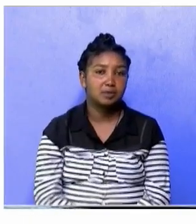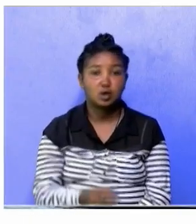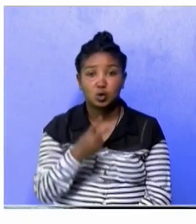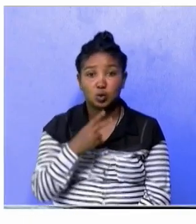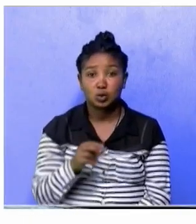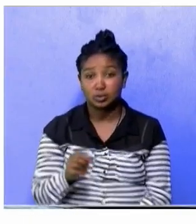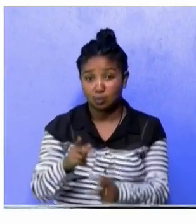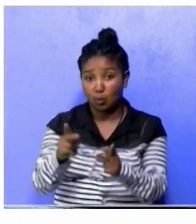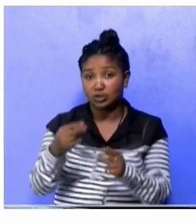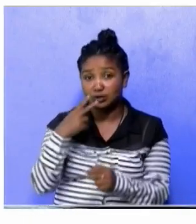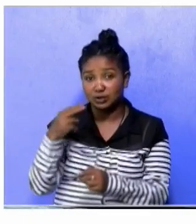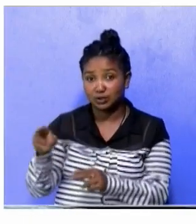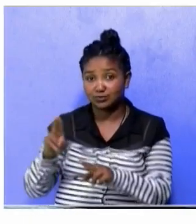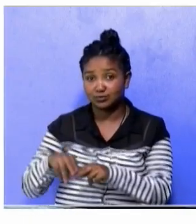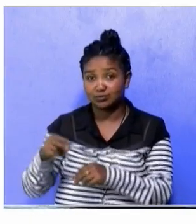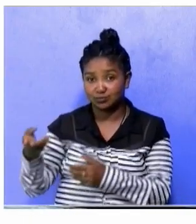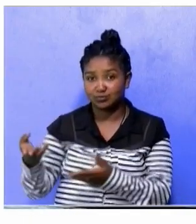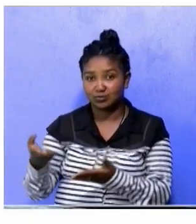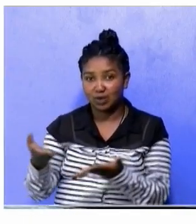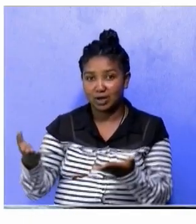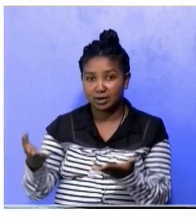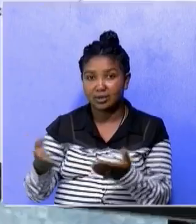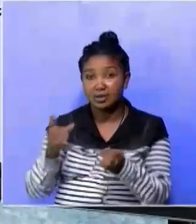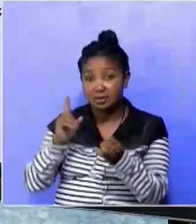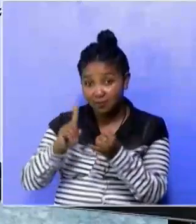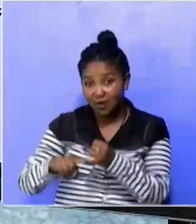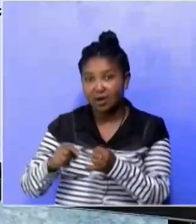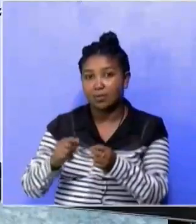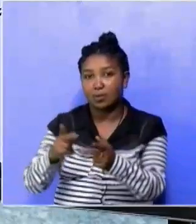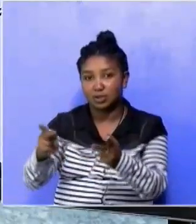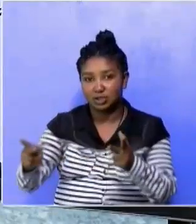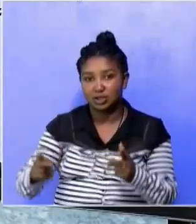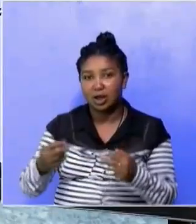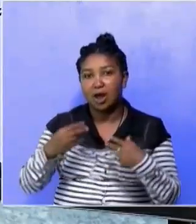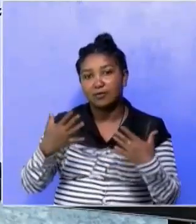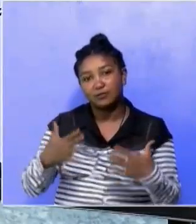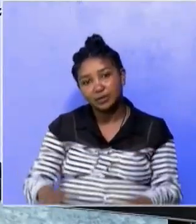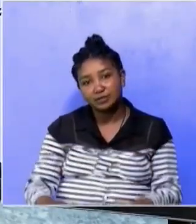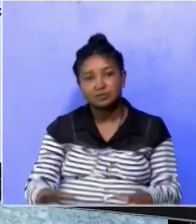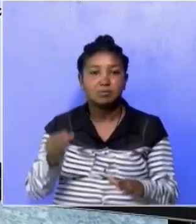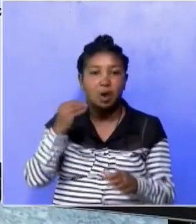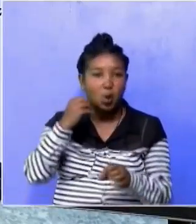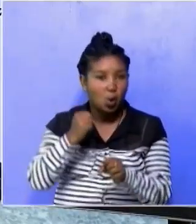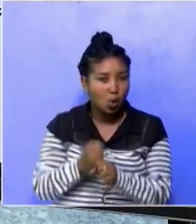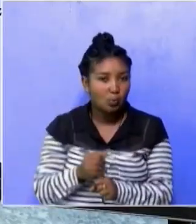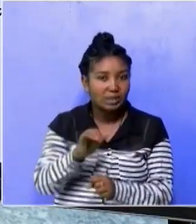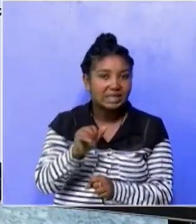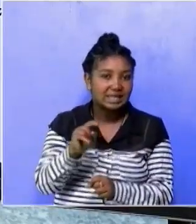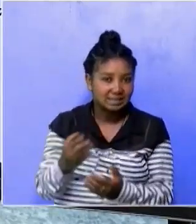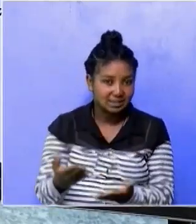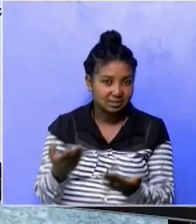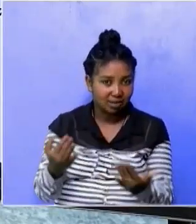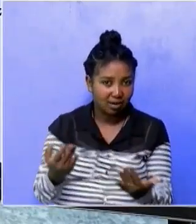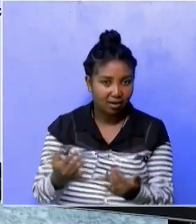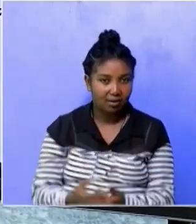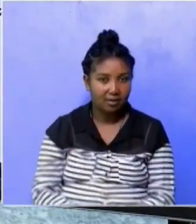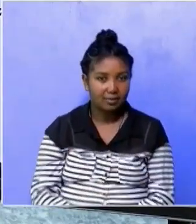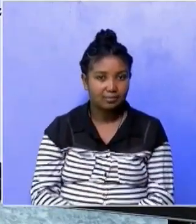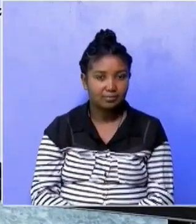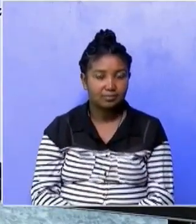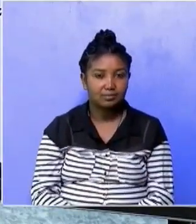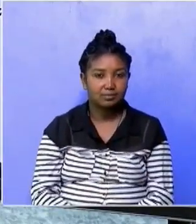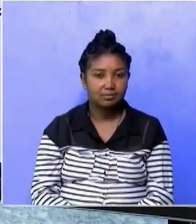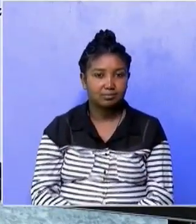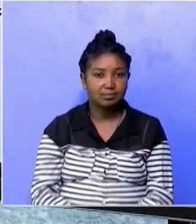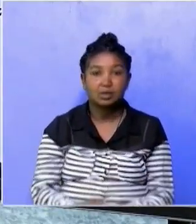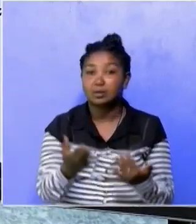Look the position, where does it lie? At the final position, okay? I haven't finished my homework yet.